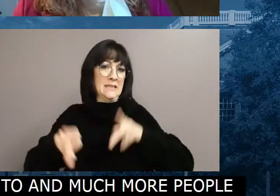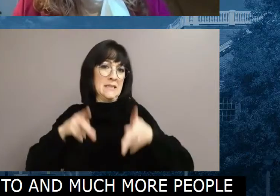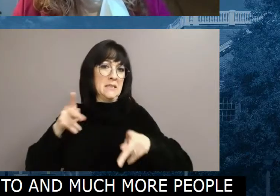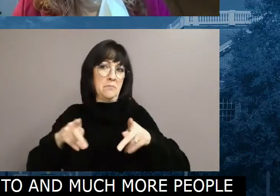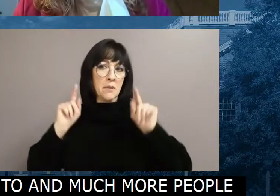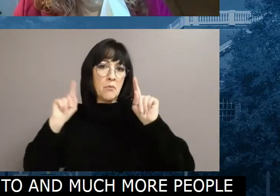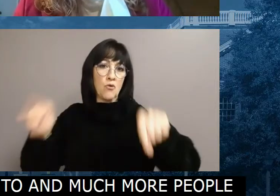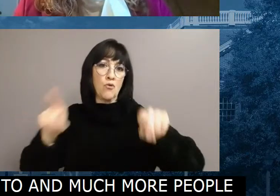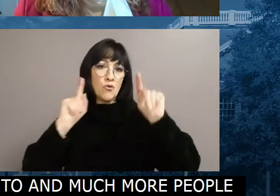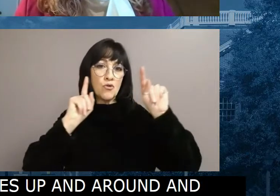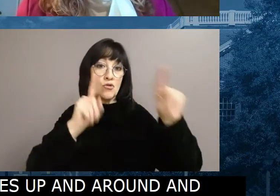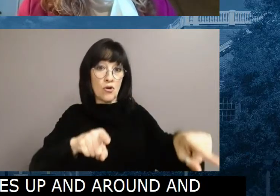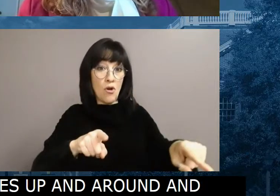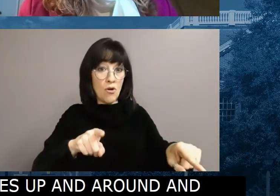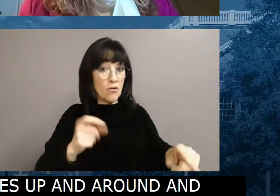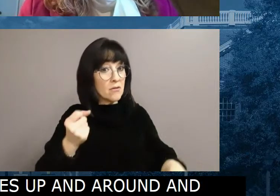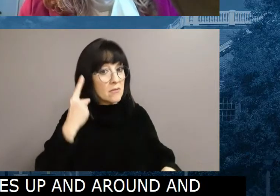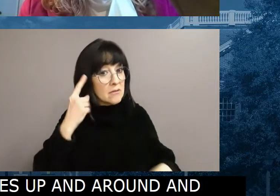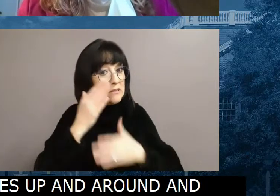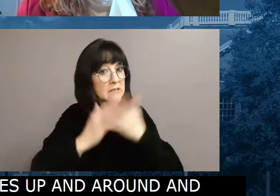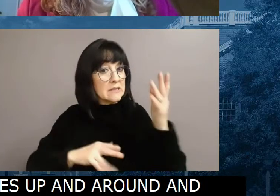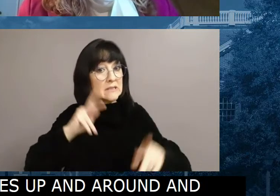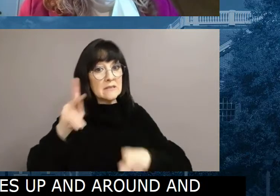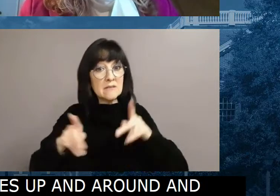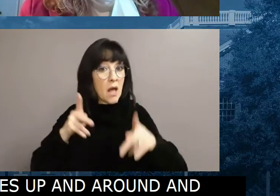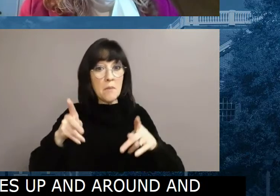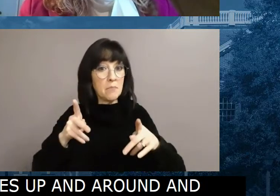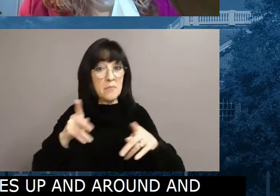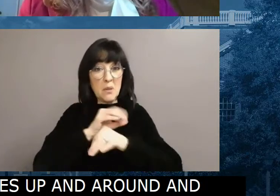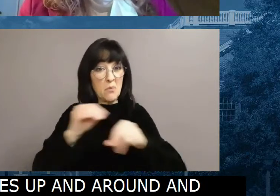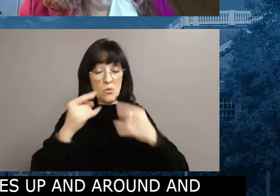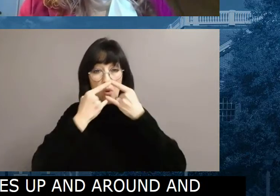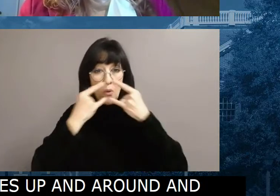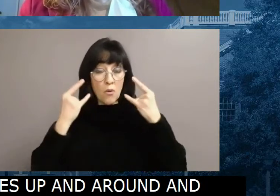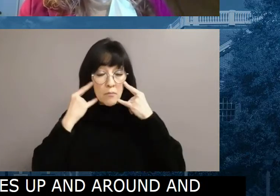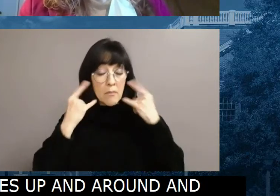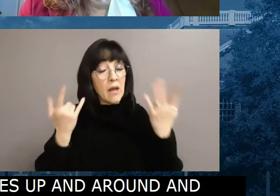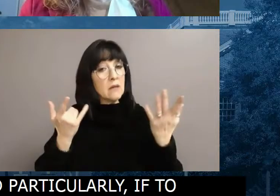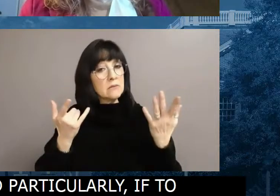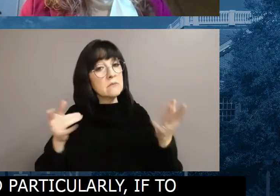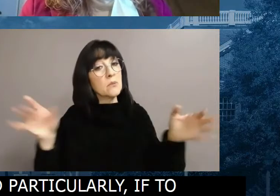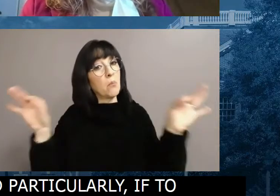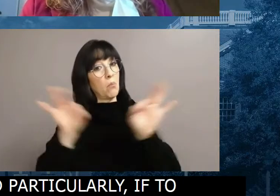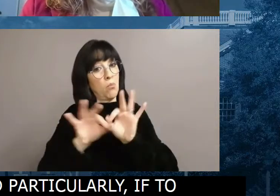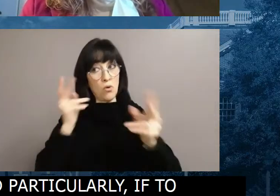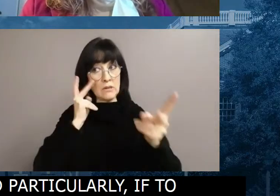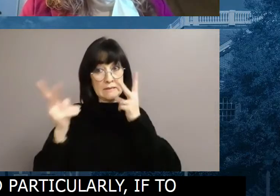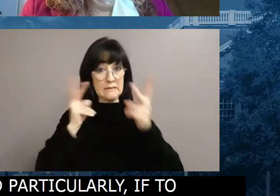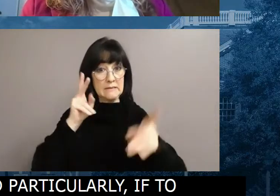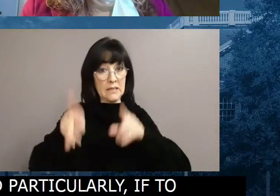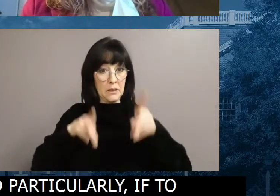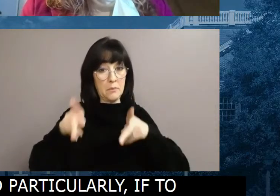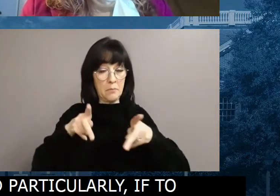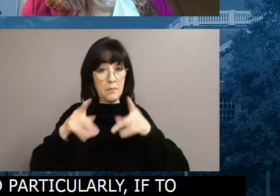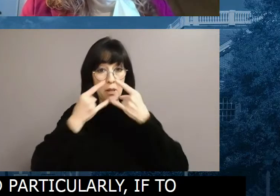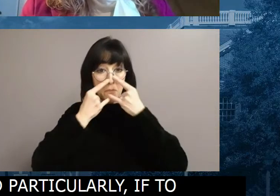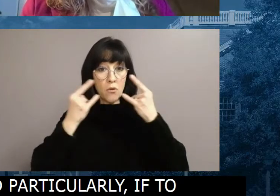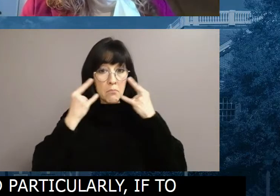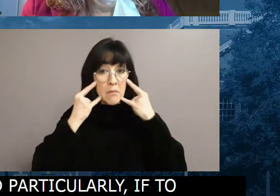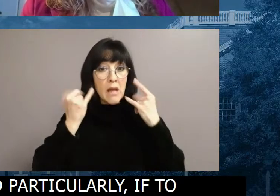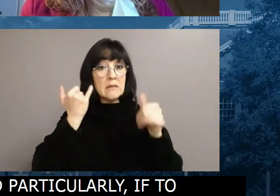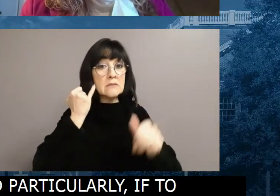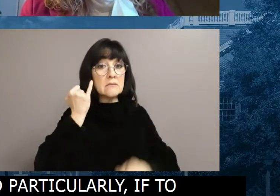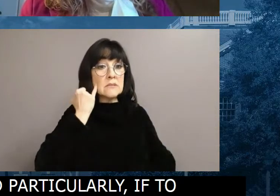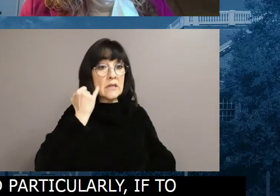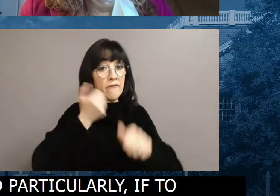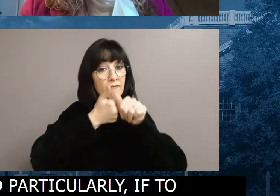mask. I think the people are being pretty compliant with mask wearing. And we'll continue to